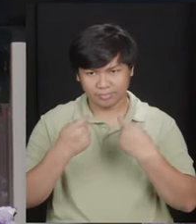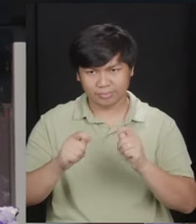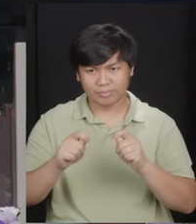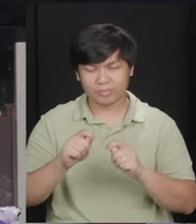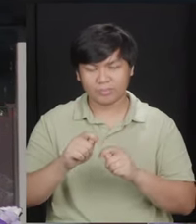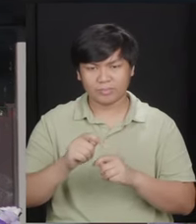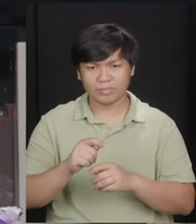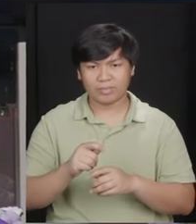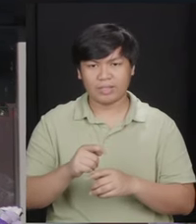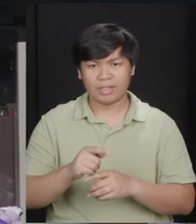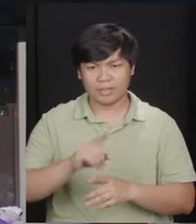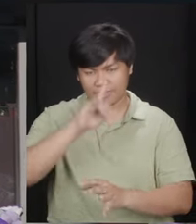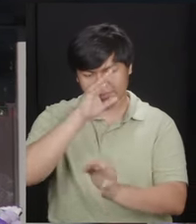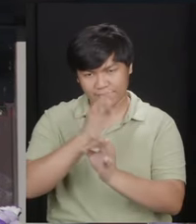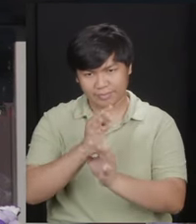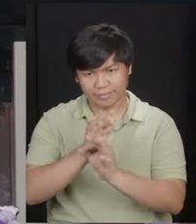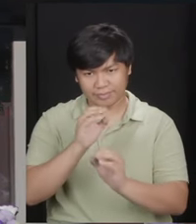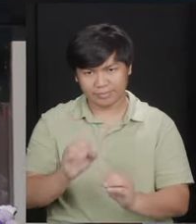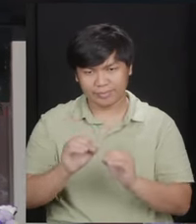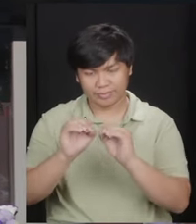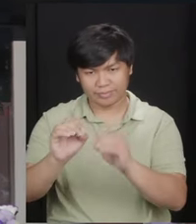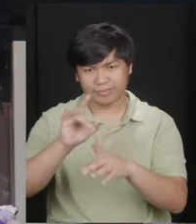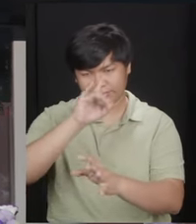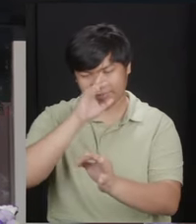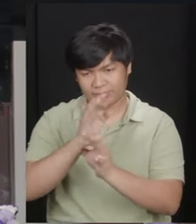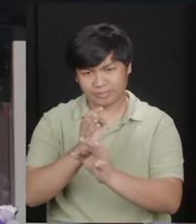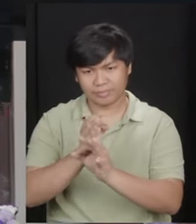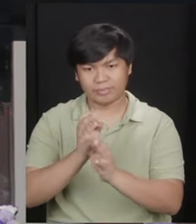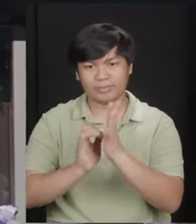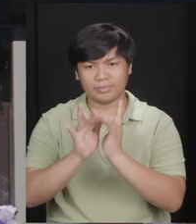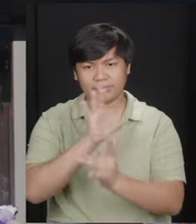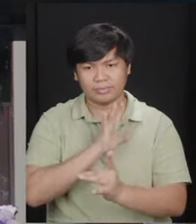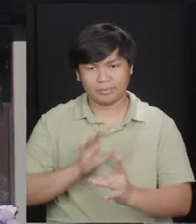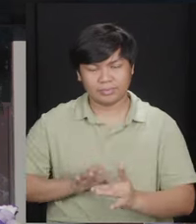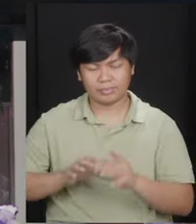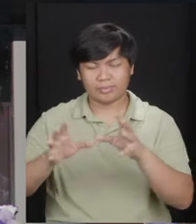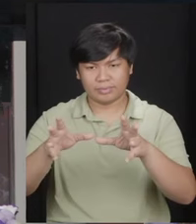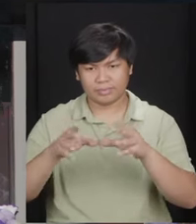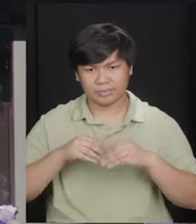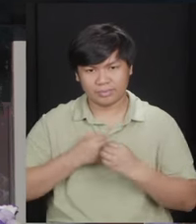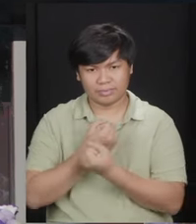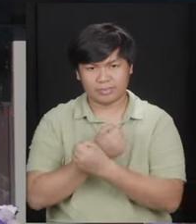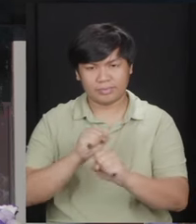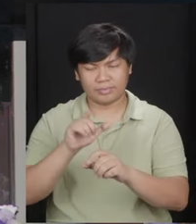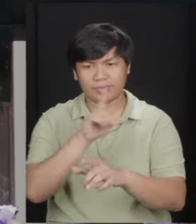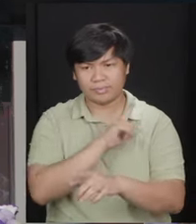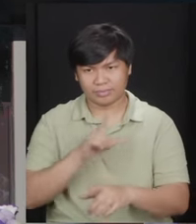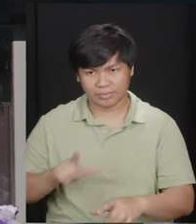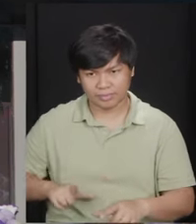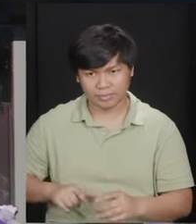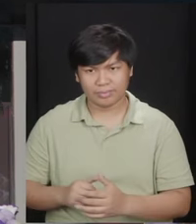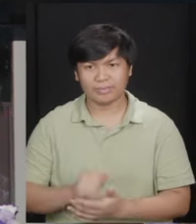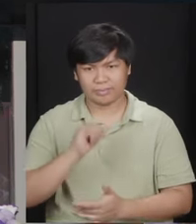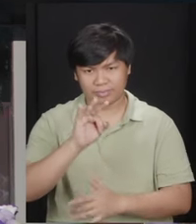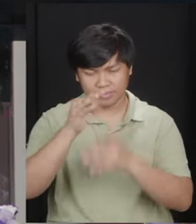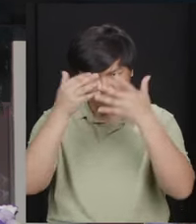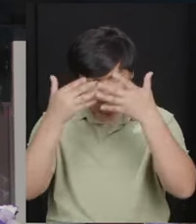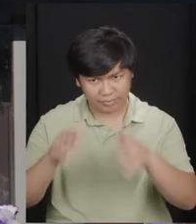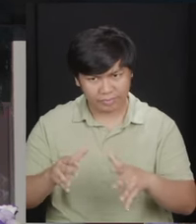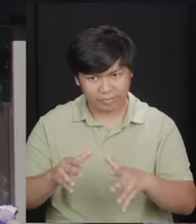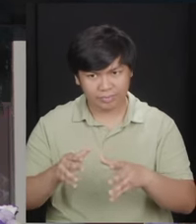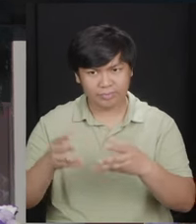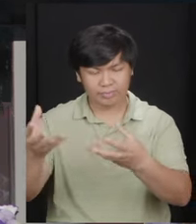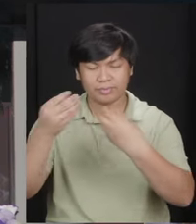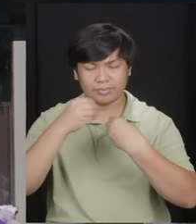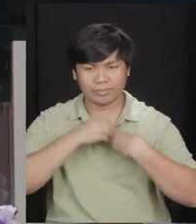faith point in your life where you put your faith in Christ, receive Him as Savior and Lord? If you've done that, He'll put His